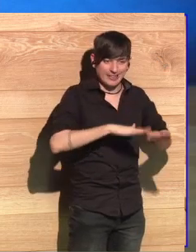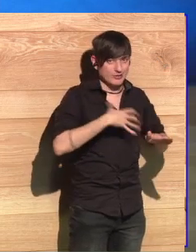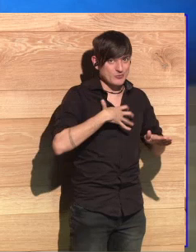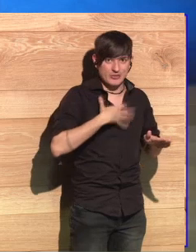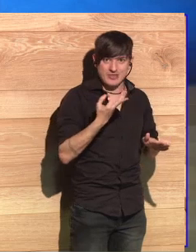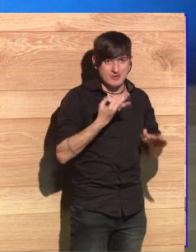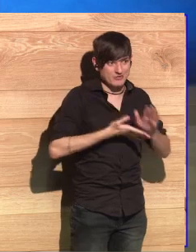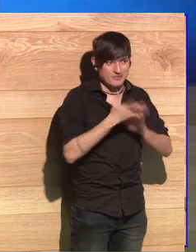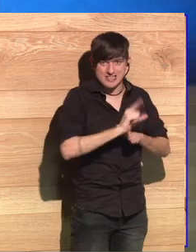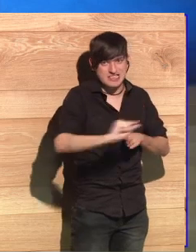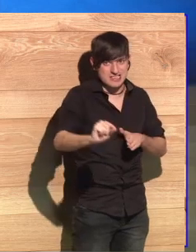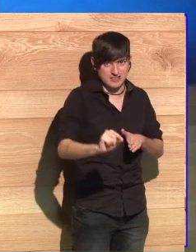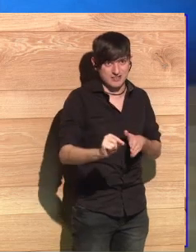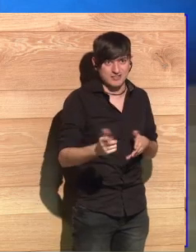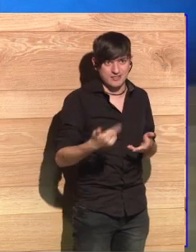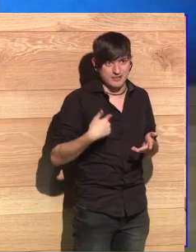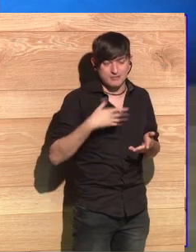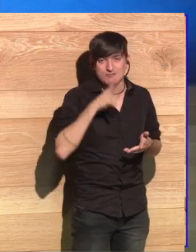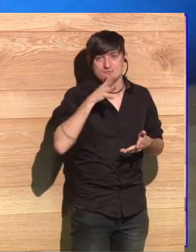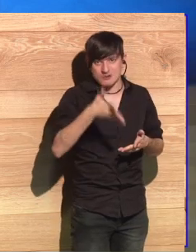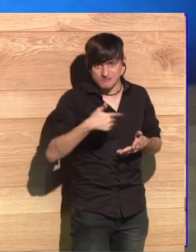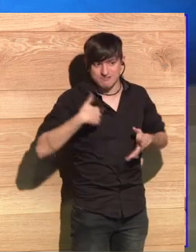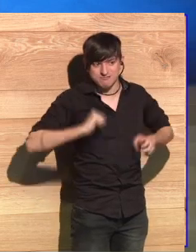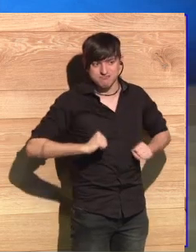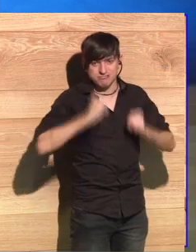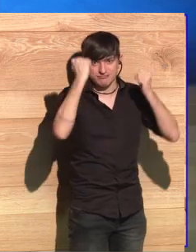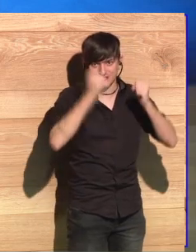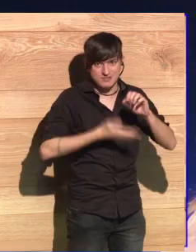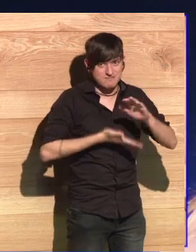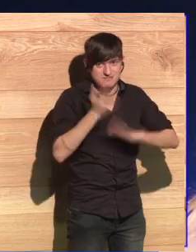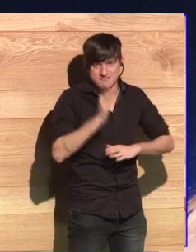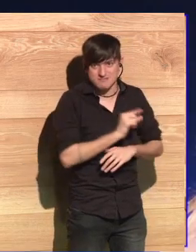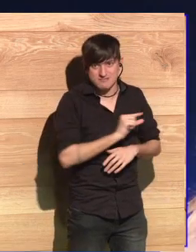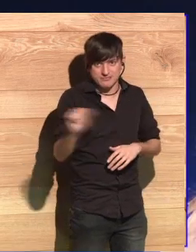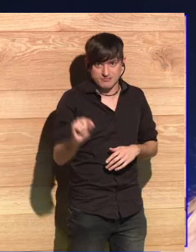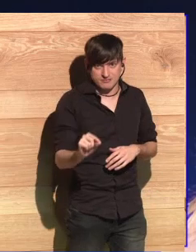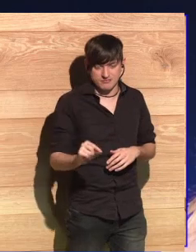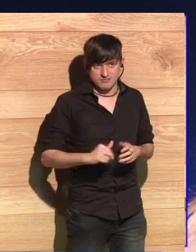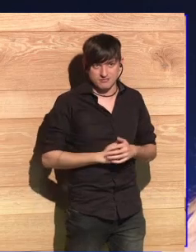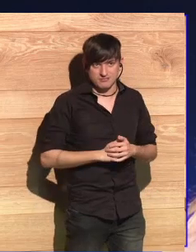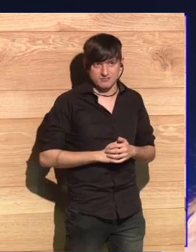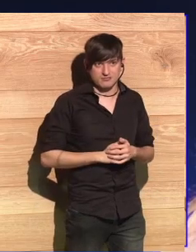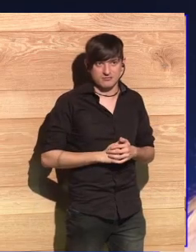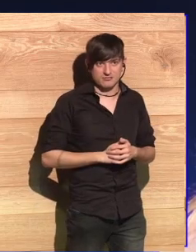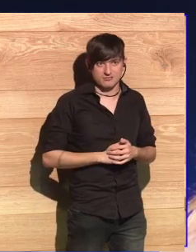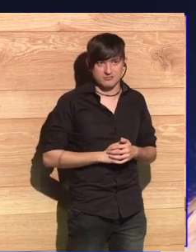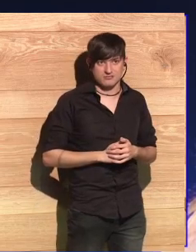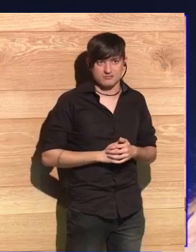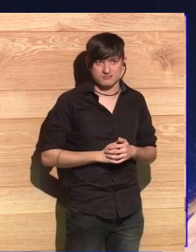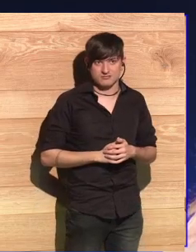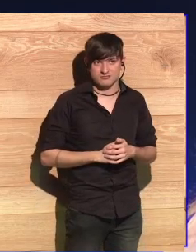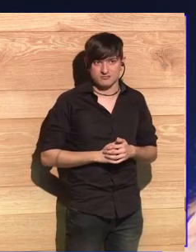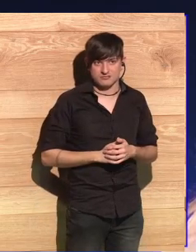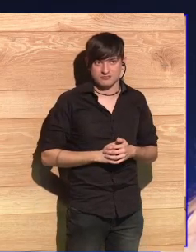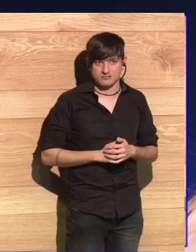grace, that I left out of fear, but I ended up finding myself out on the road.